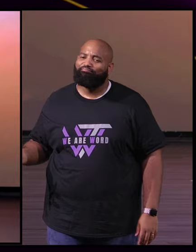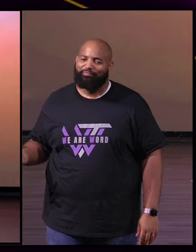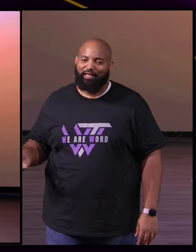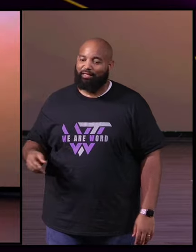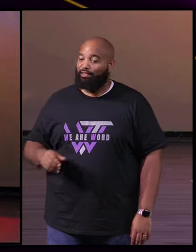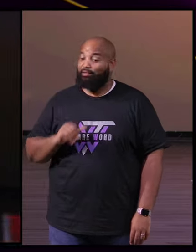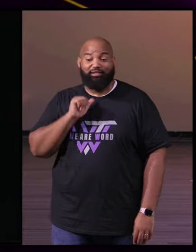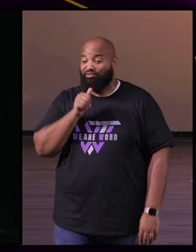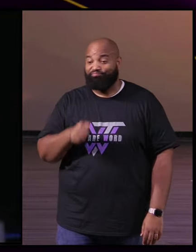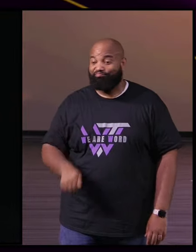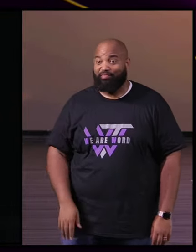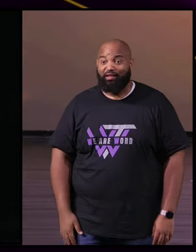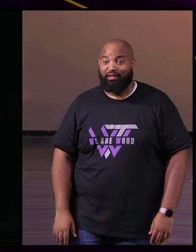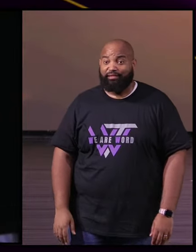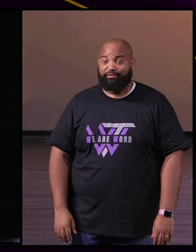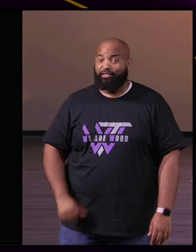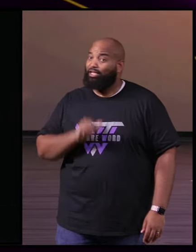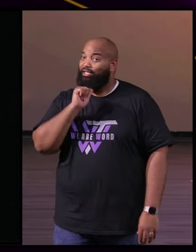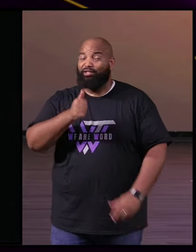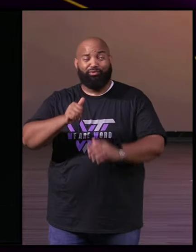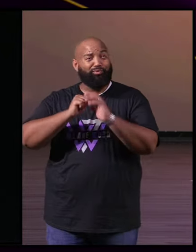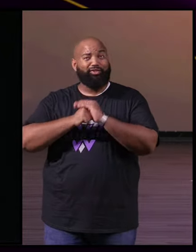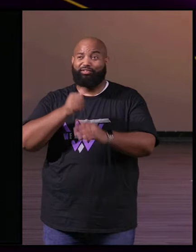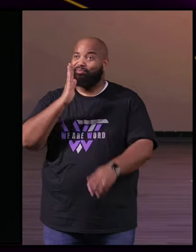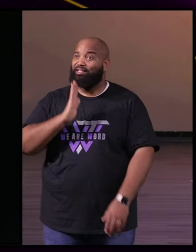Nowhere in these verses do we see that he worships.